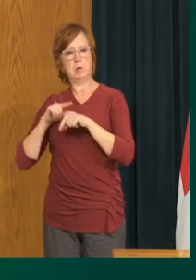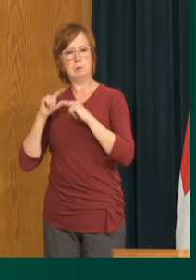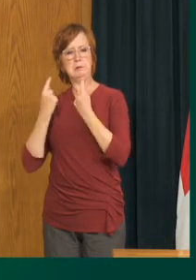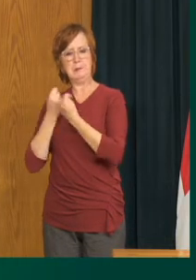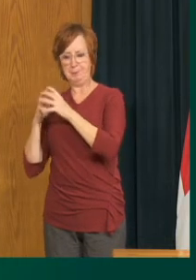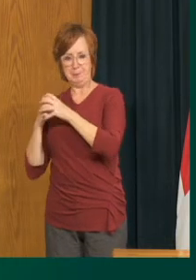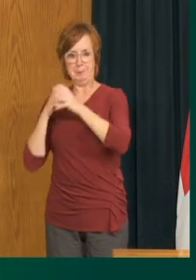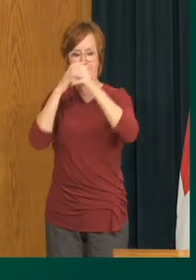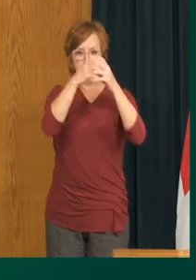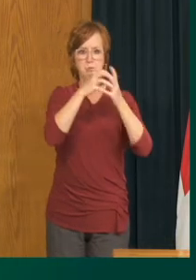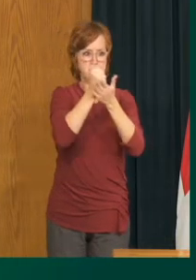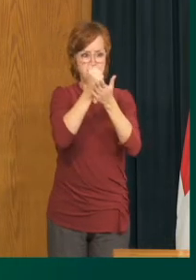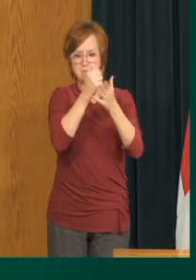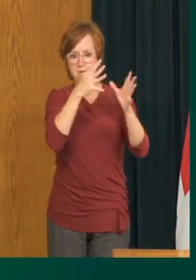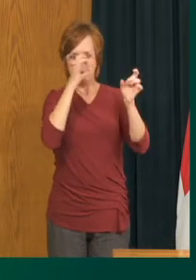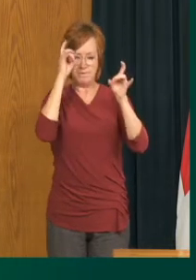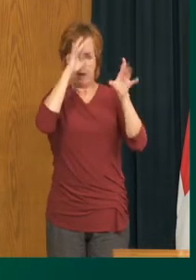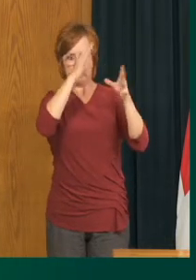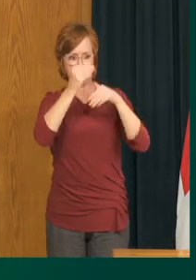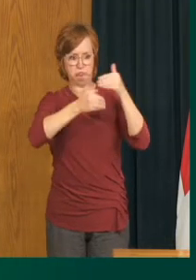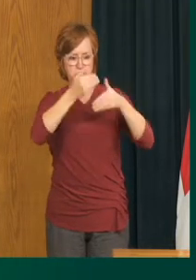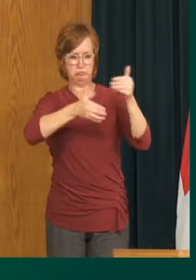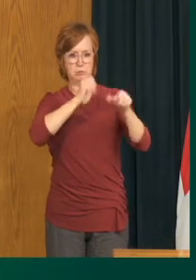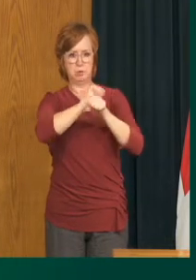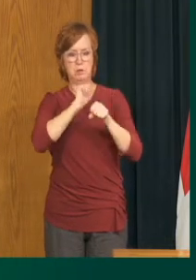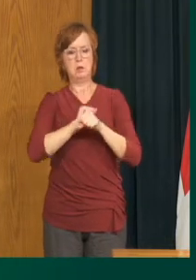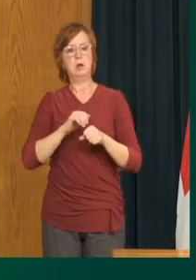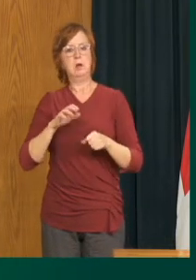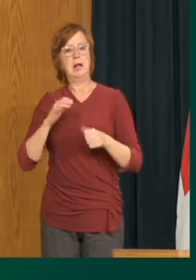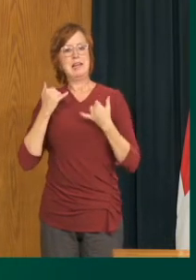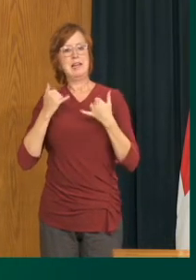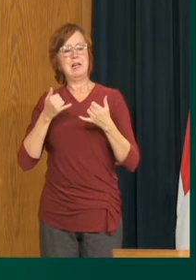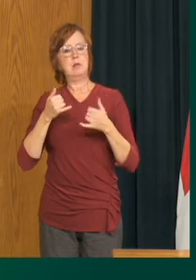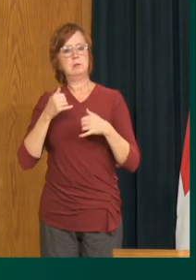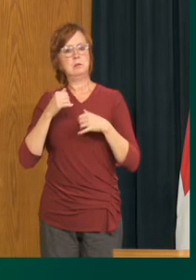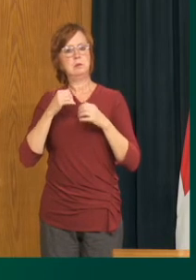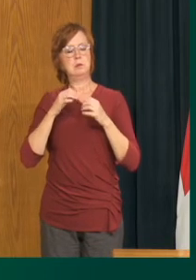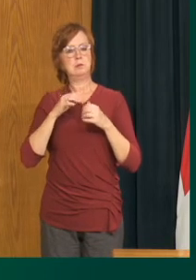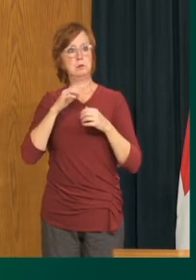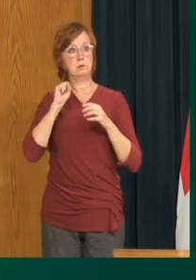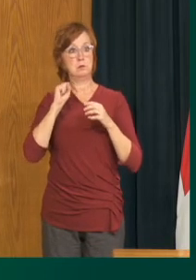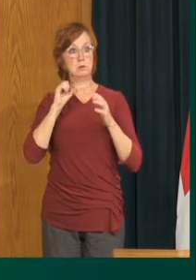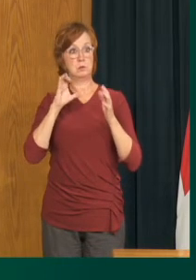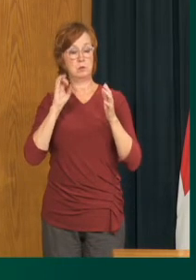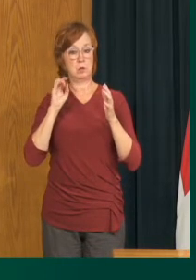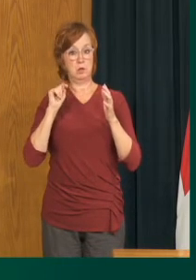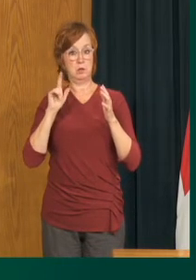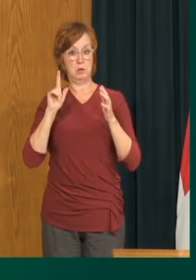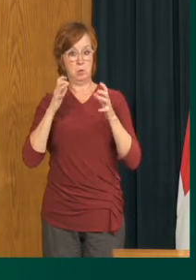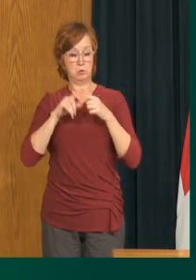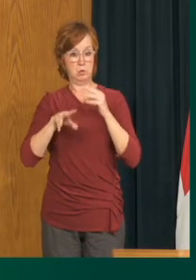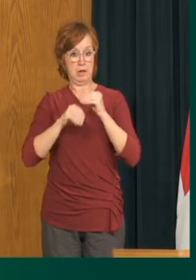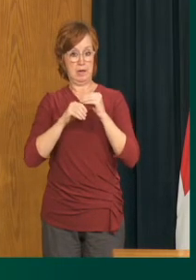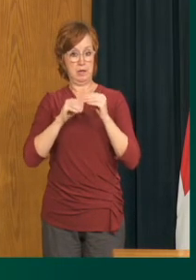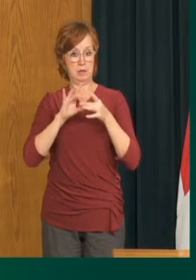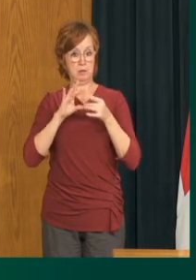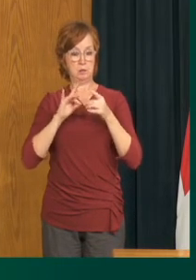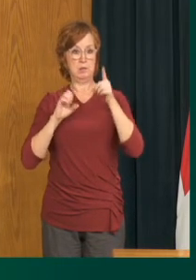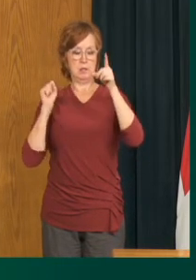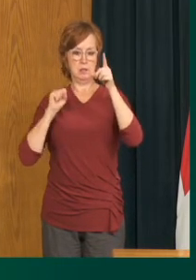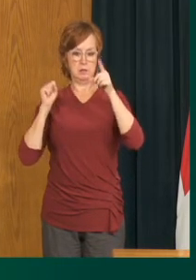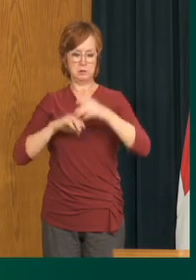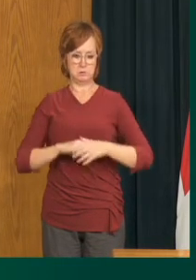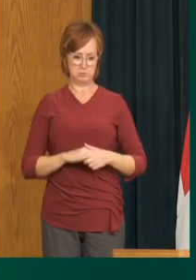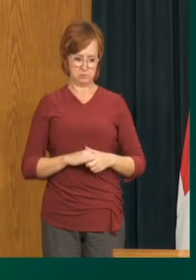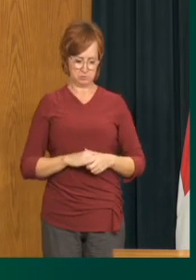can happen in a very smooth manner within a school setting. And I'll just see if, Scott, you have any comments to add. Well, just to follow